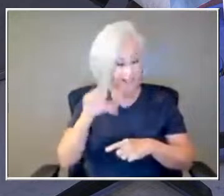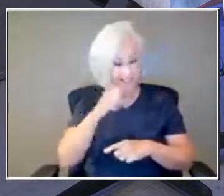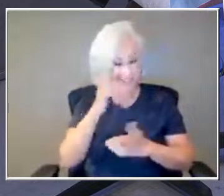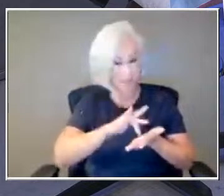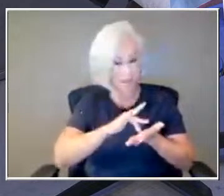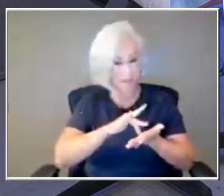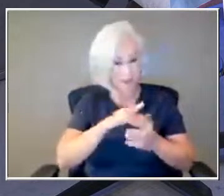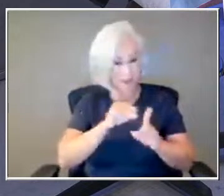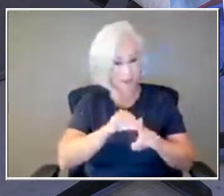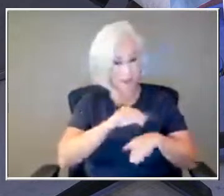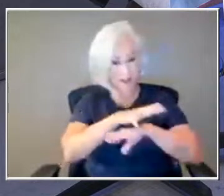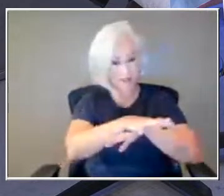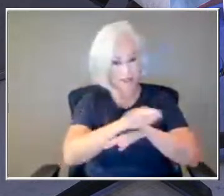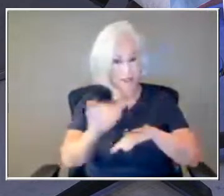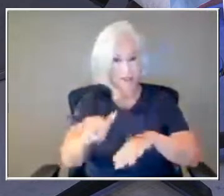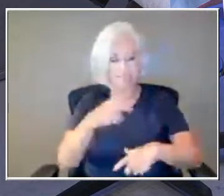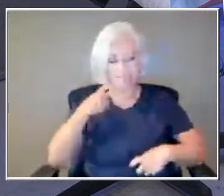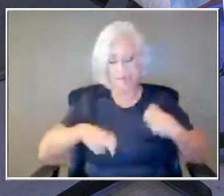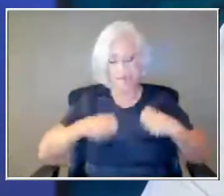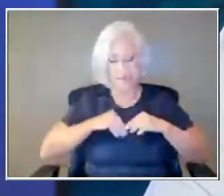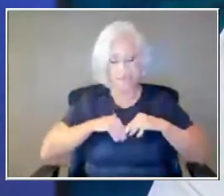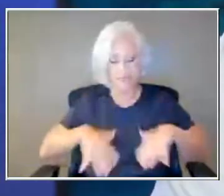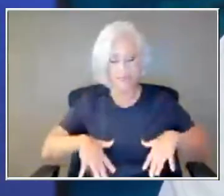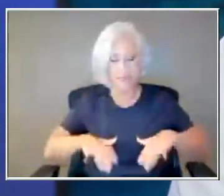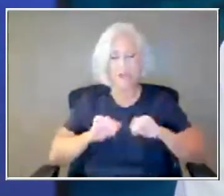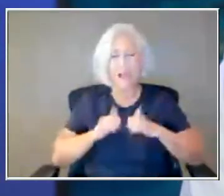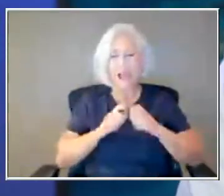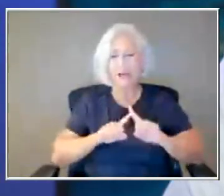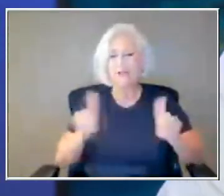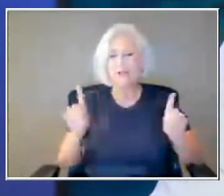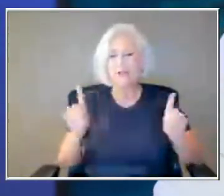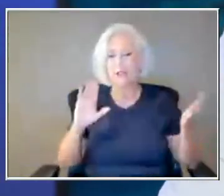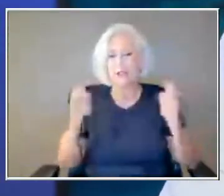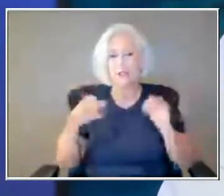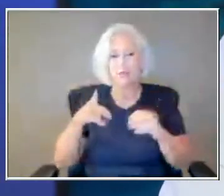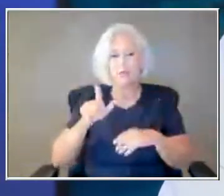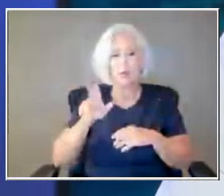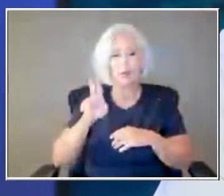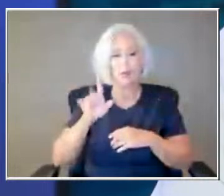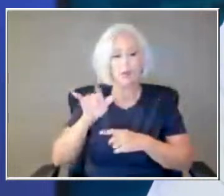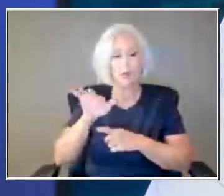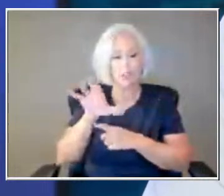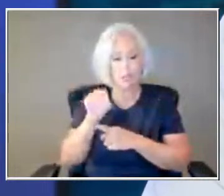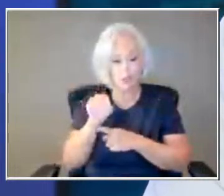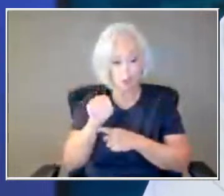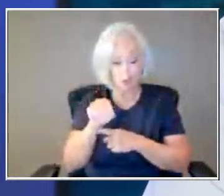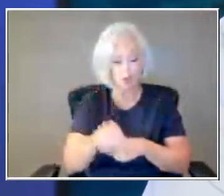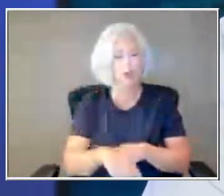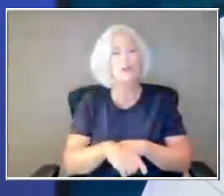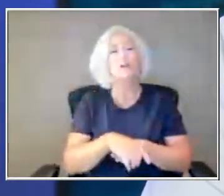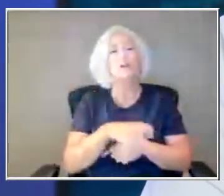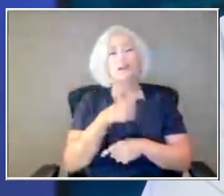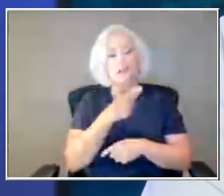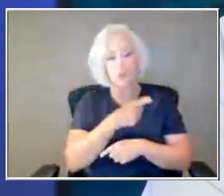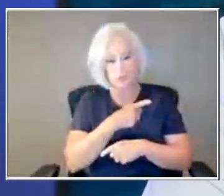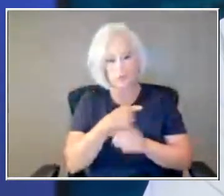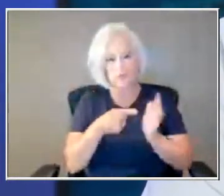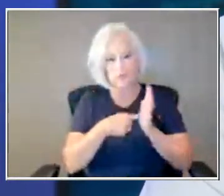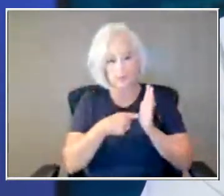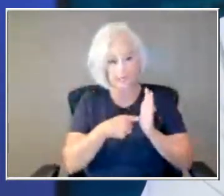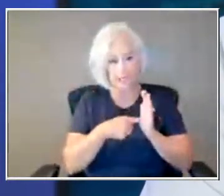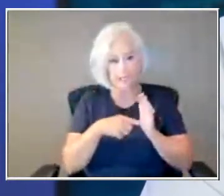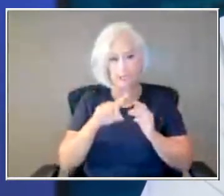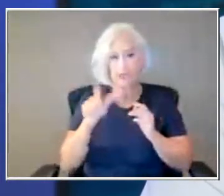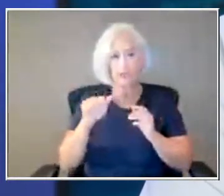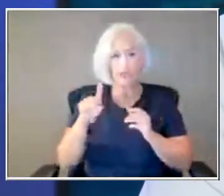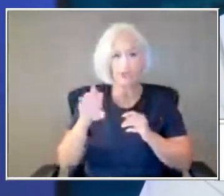is it different from Pluvicto? Yeah, so this is, like Dr. Wolf-Birchfield pointed out, to Xofigo, which is an alpha emitter. So